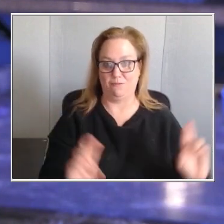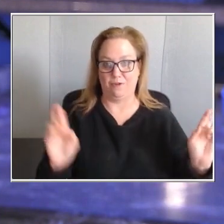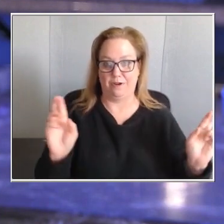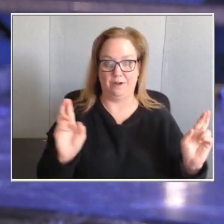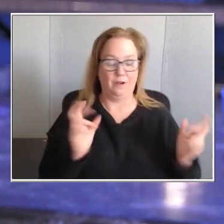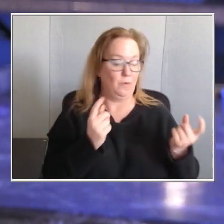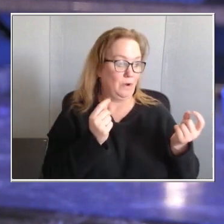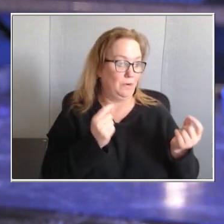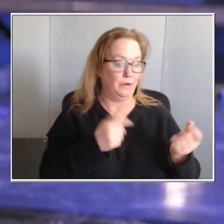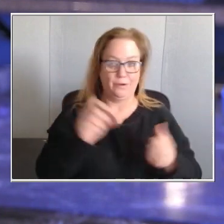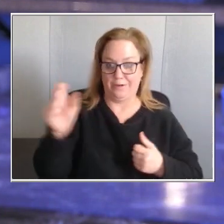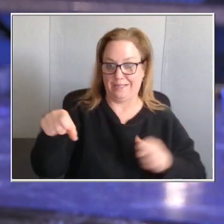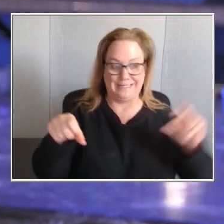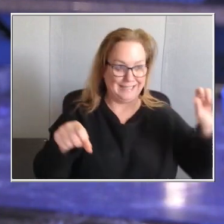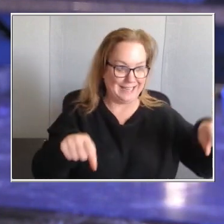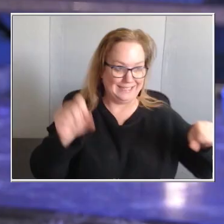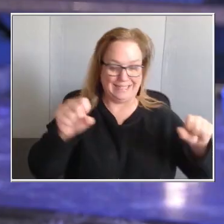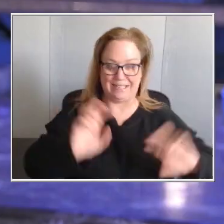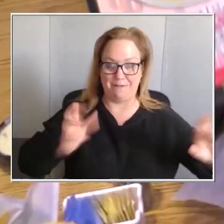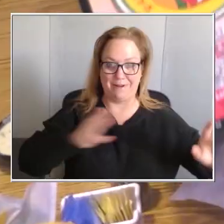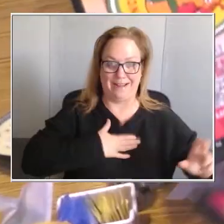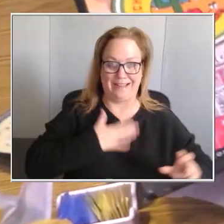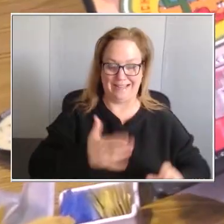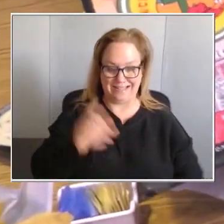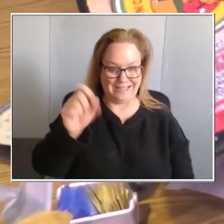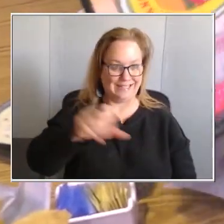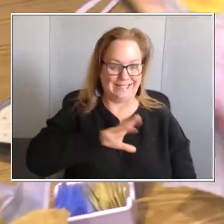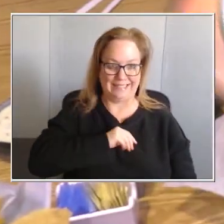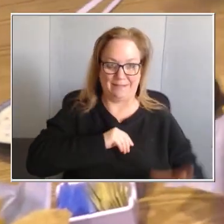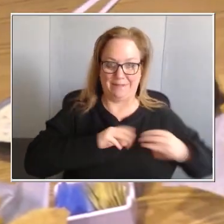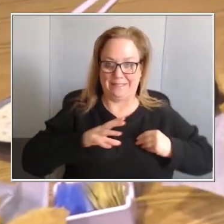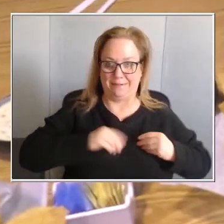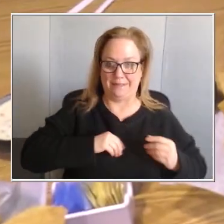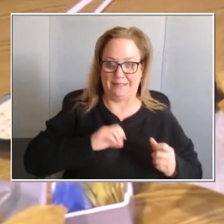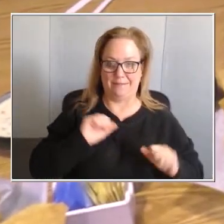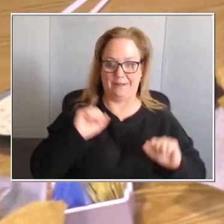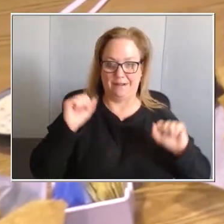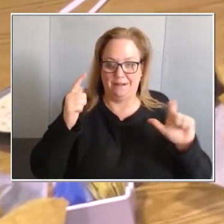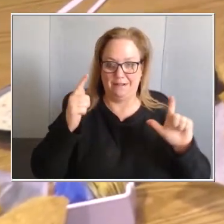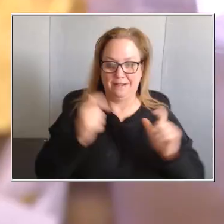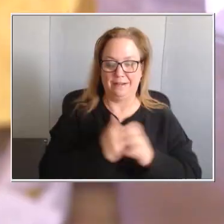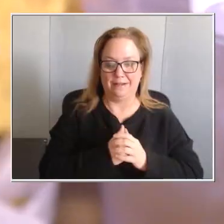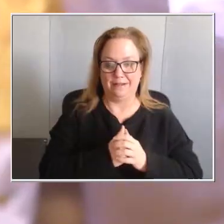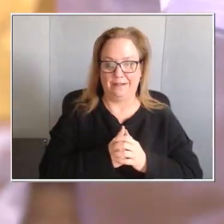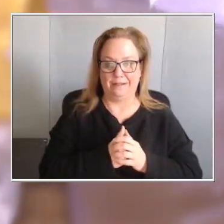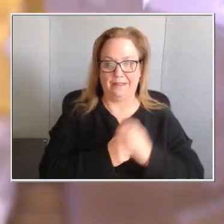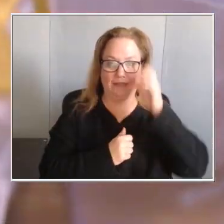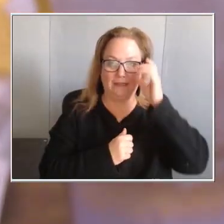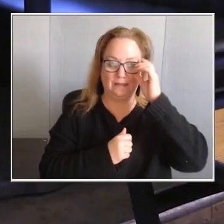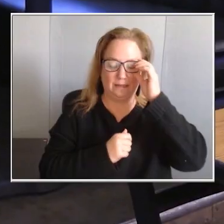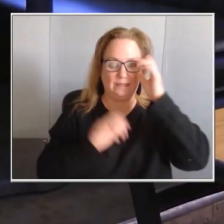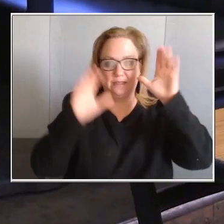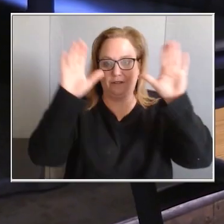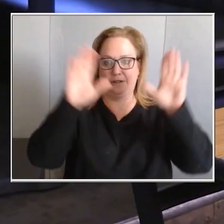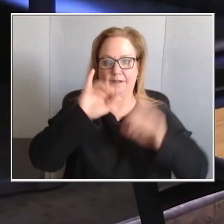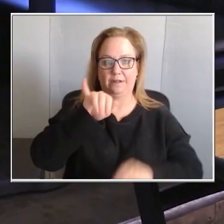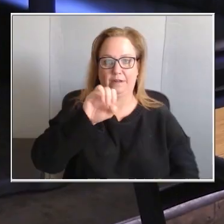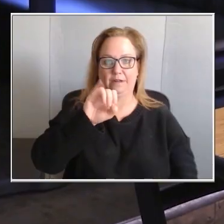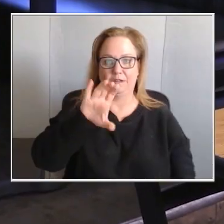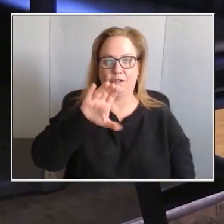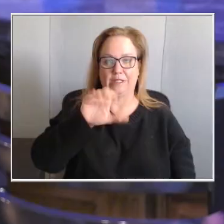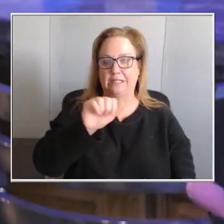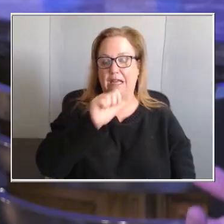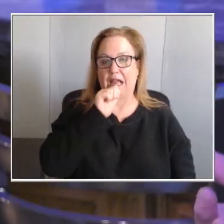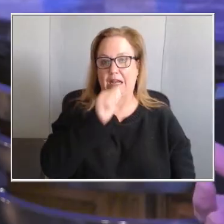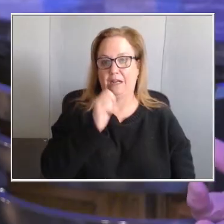do? Yes. What am I doing next? Yes. You're welcome. It's phenomenal. And Jessica, truly, I didn't